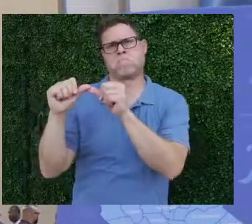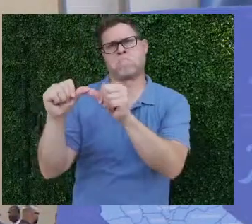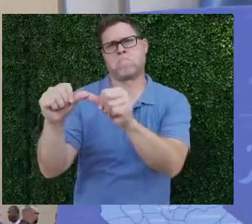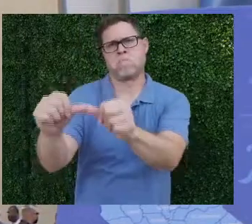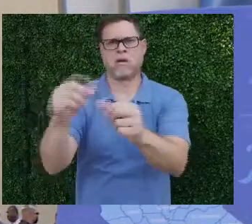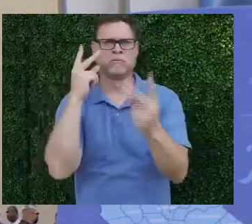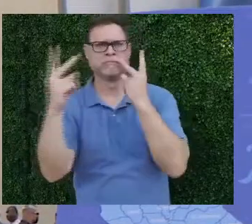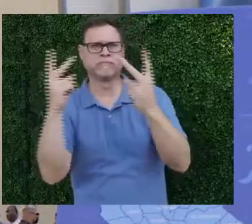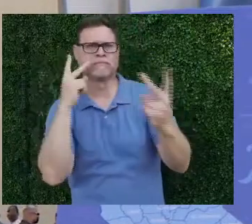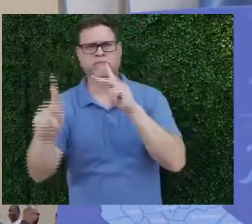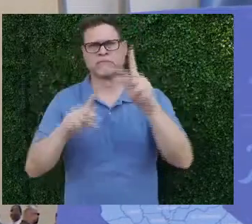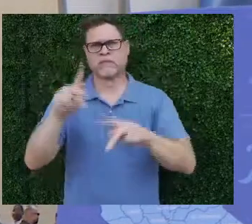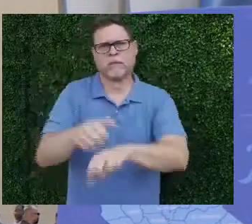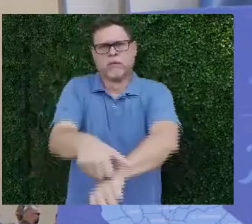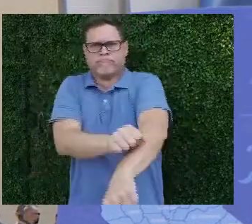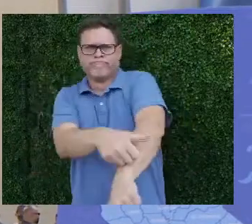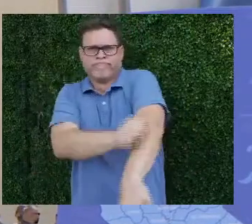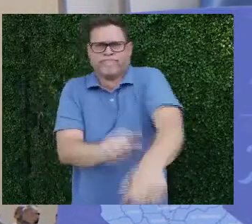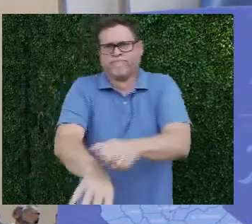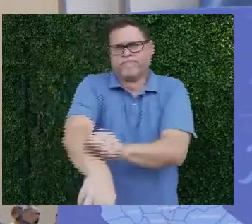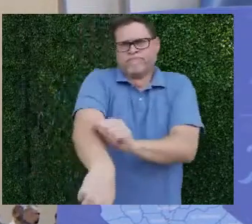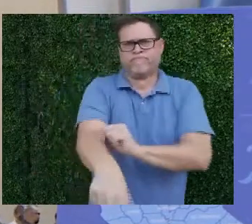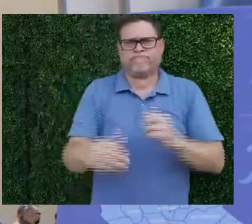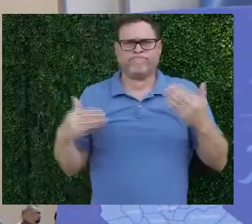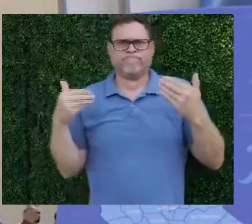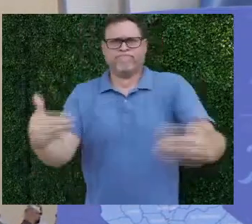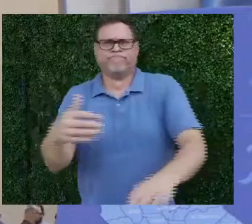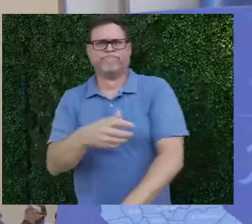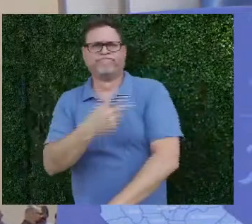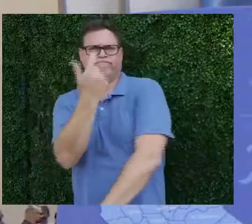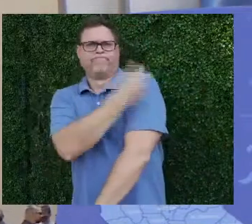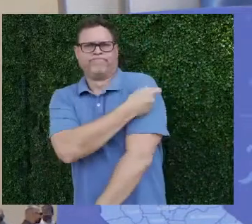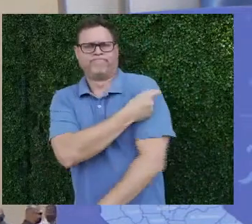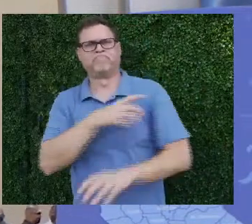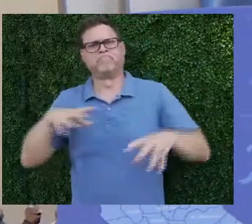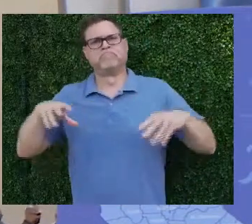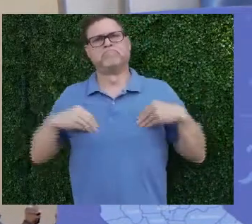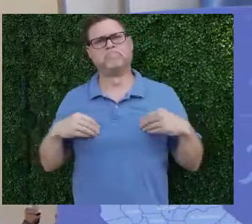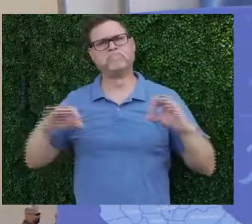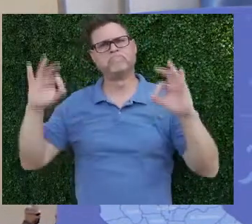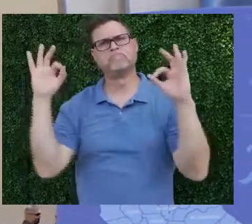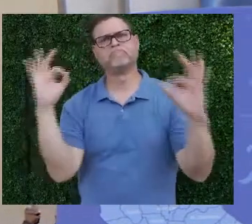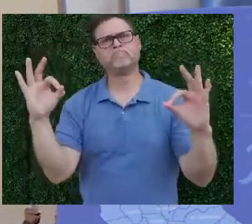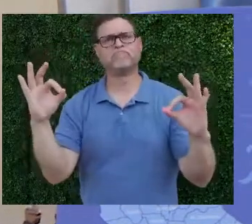many people roll up their sleeves and get that vaccine and be okay. And so I think that's an